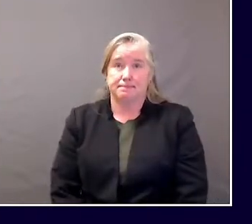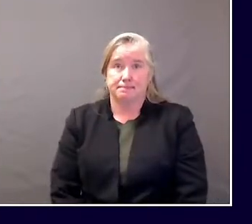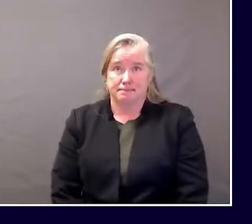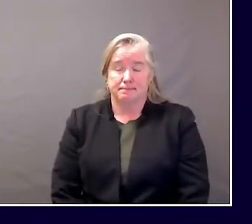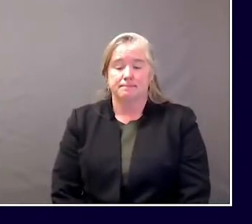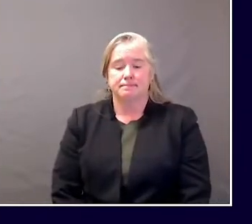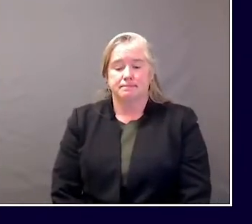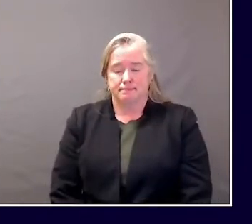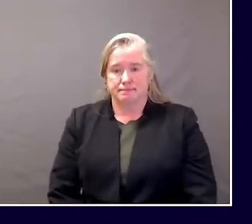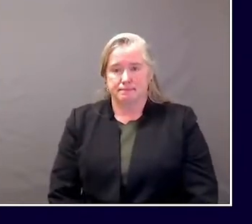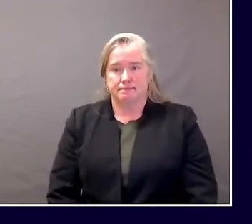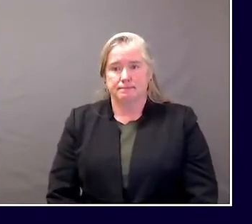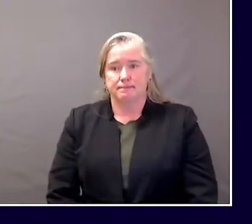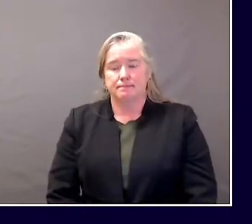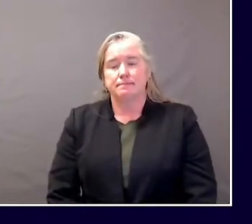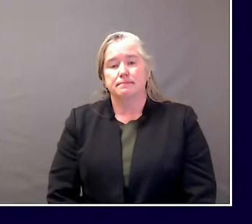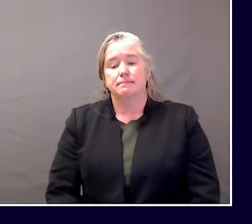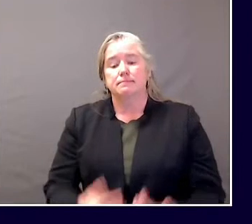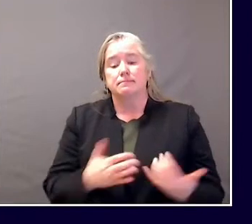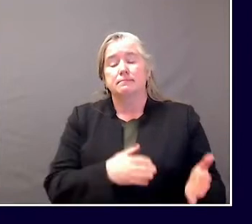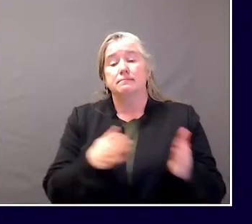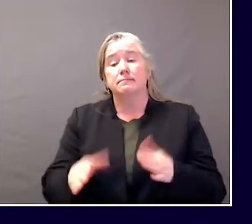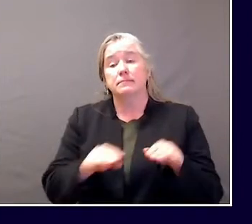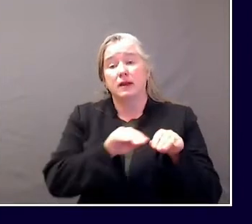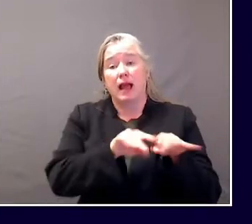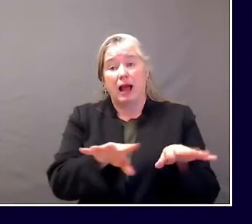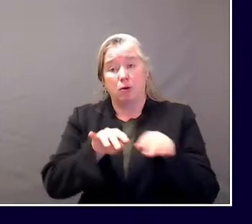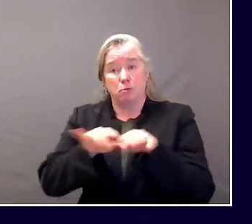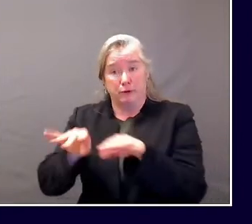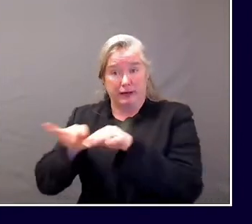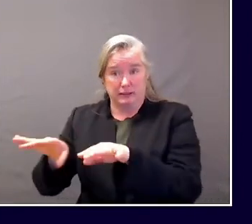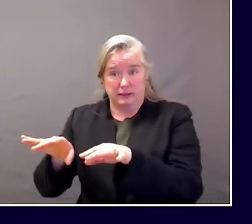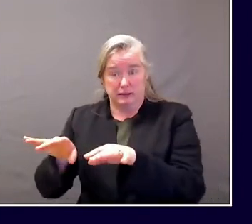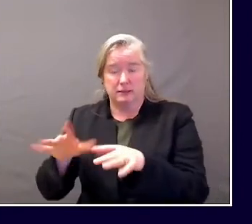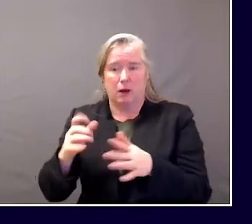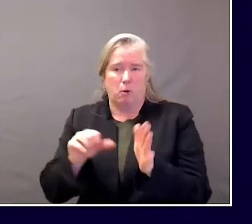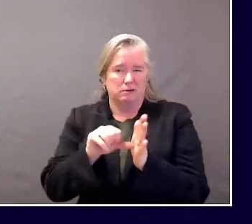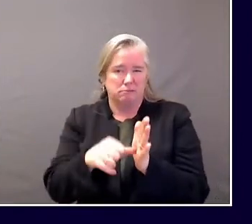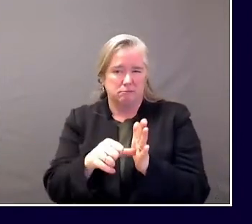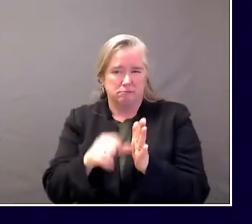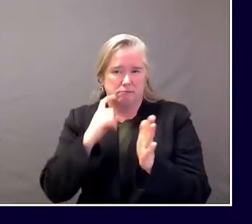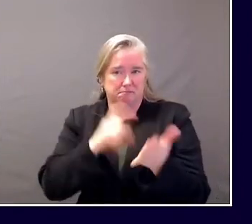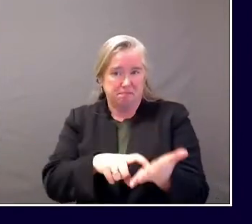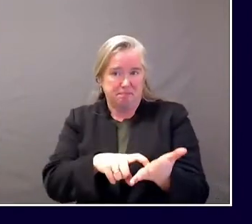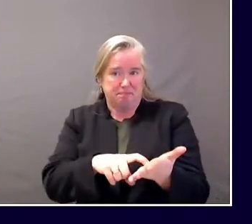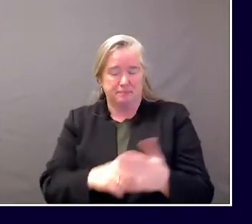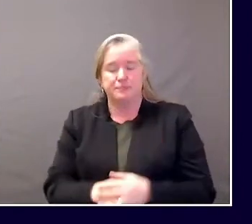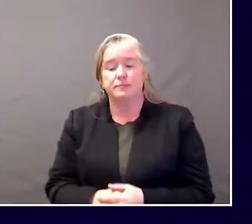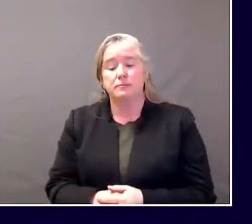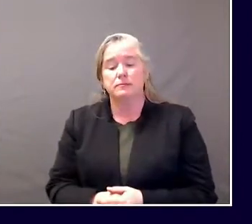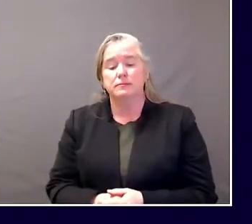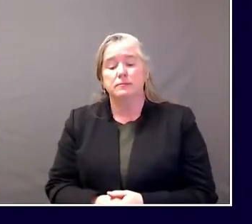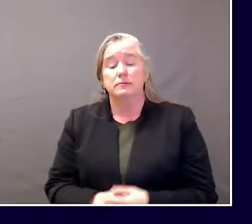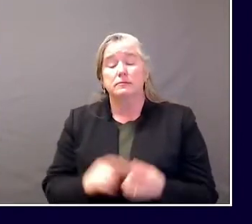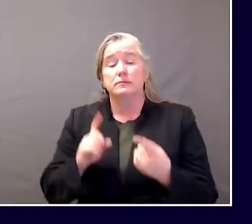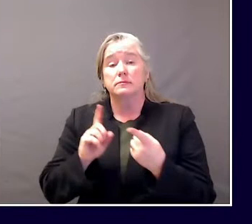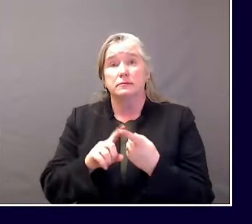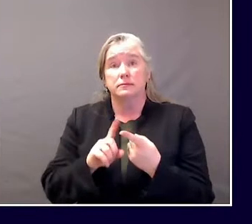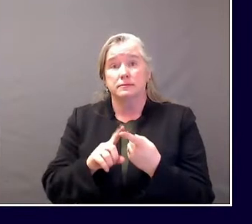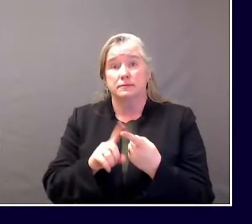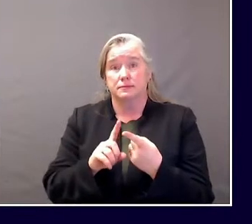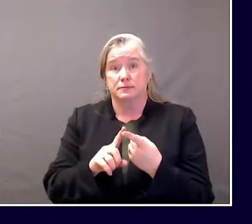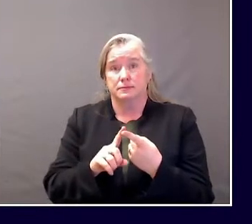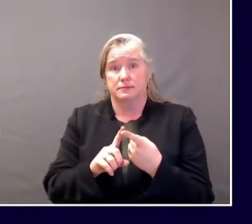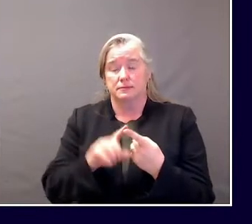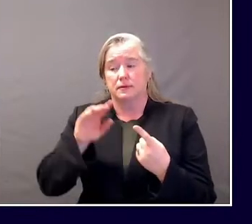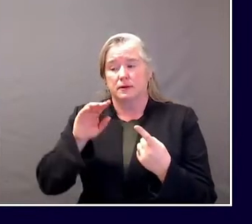Turning a second to a few outbreaks that I wanted to take a moment to highlight. One that I wanted to note is an outbreak that